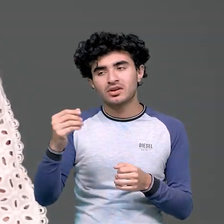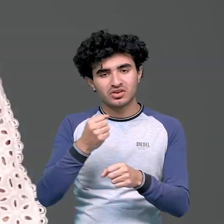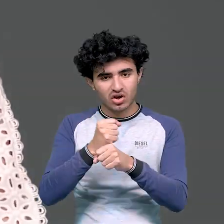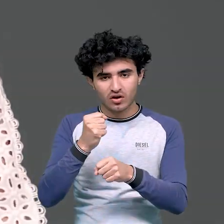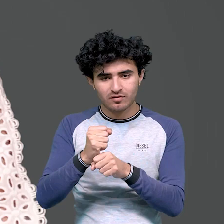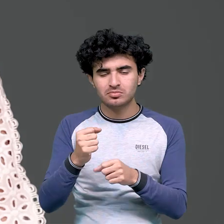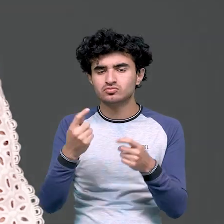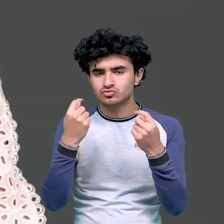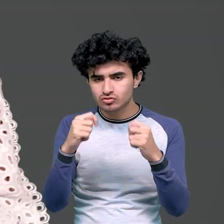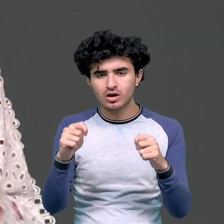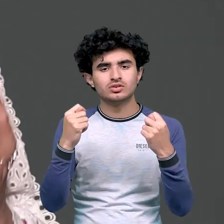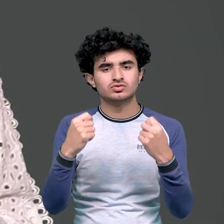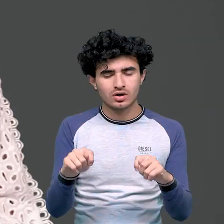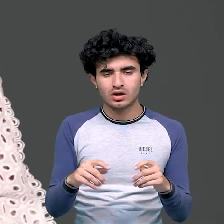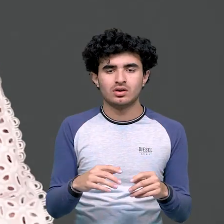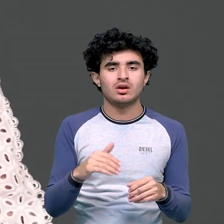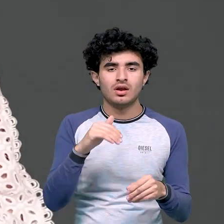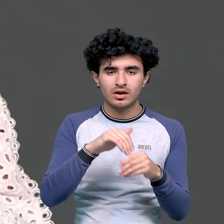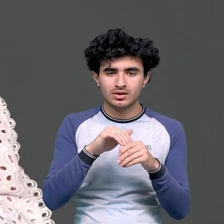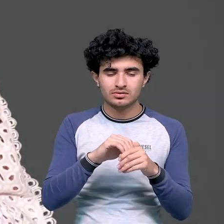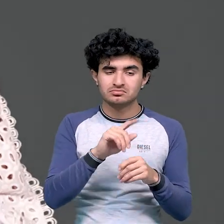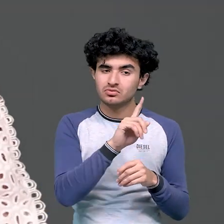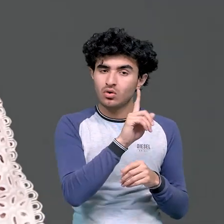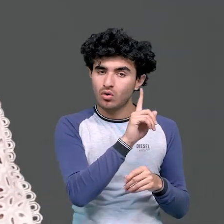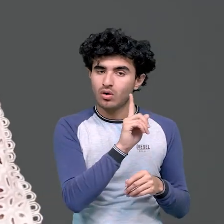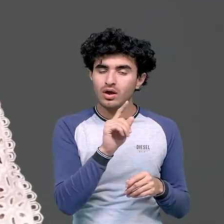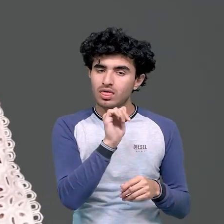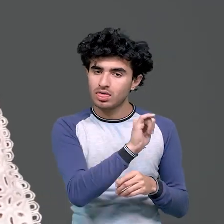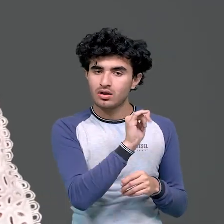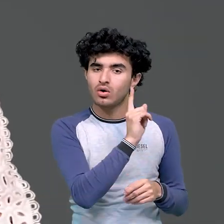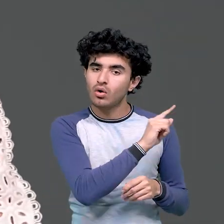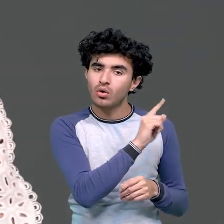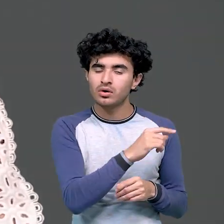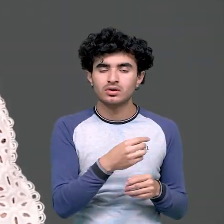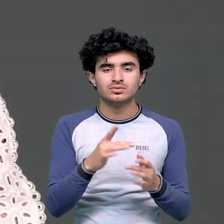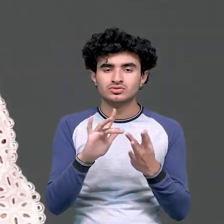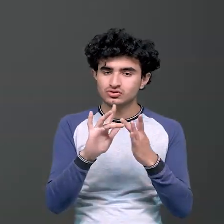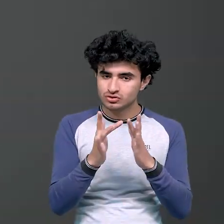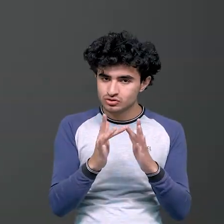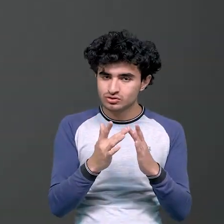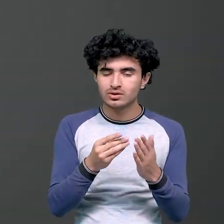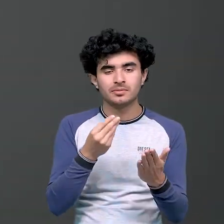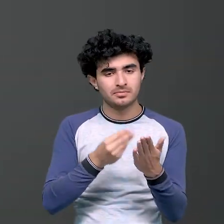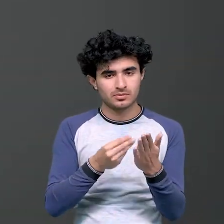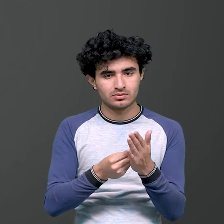And the whole idea is that people are using it in payments, people are using,